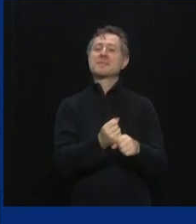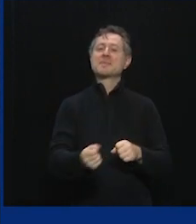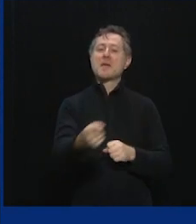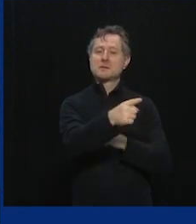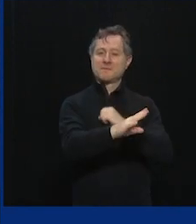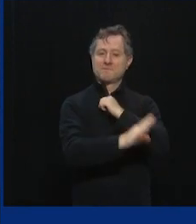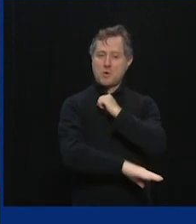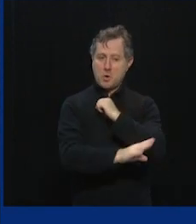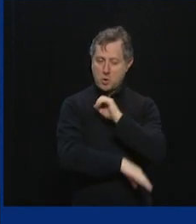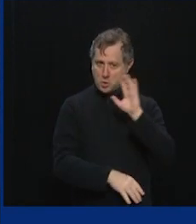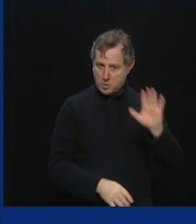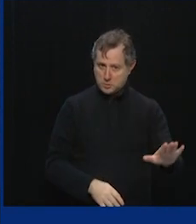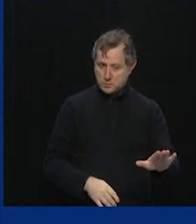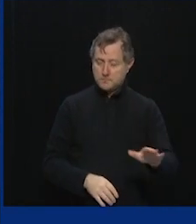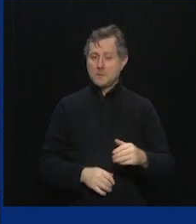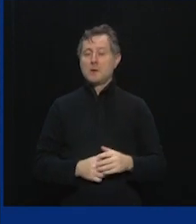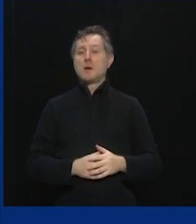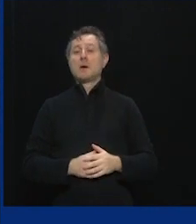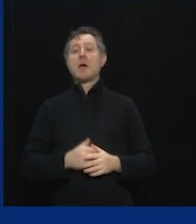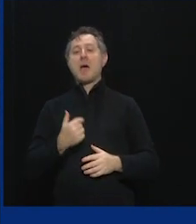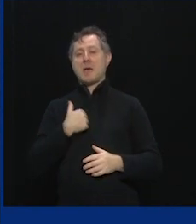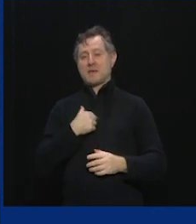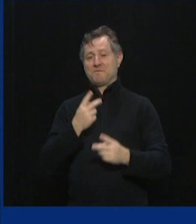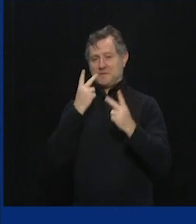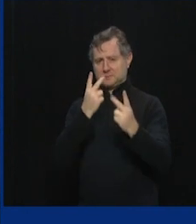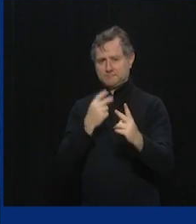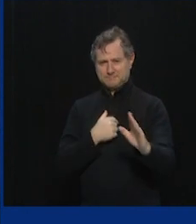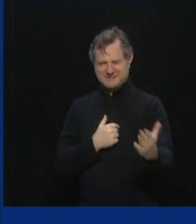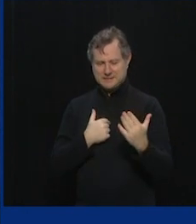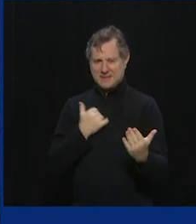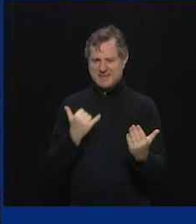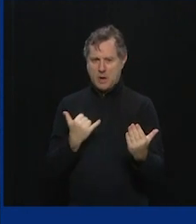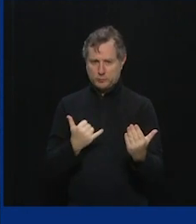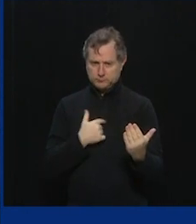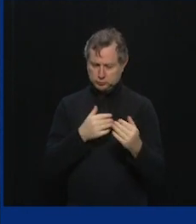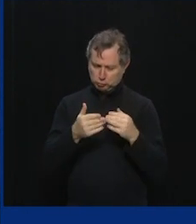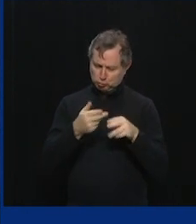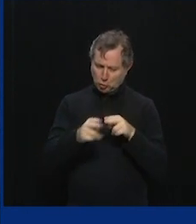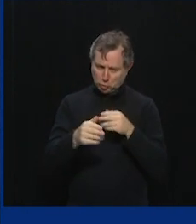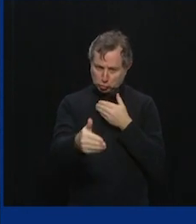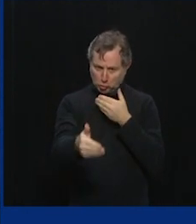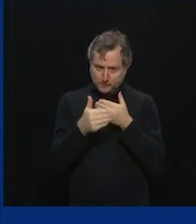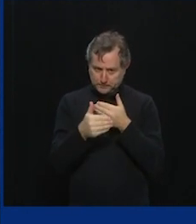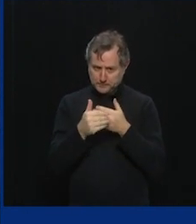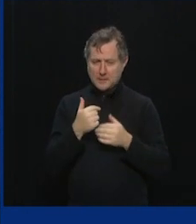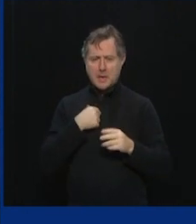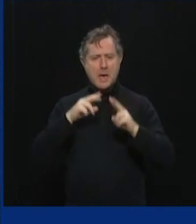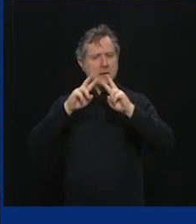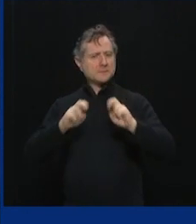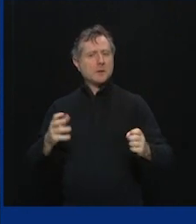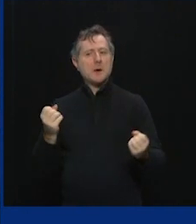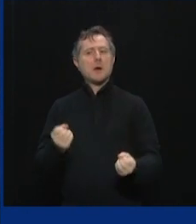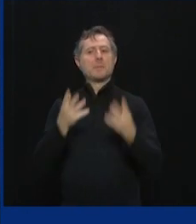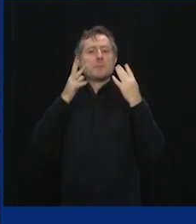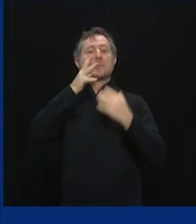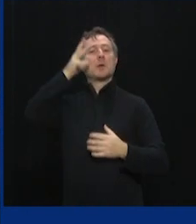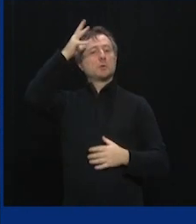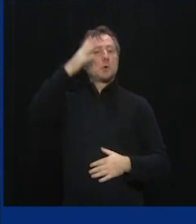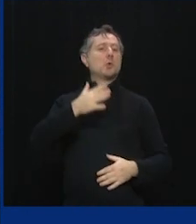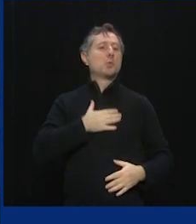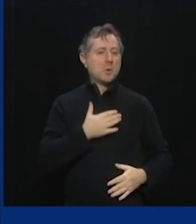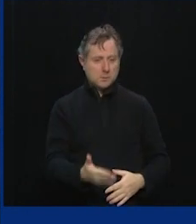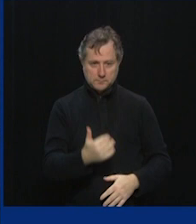at this a little more short term right now. I'm assessing how many people do get their children vaccinated as soon as possible, and do